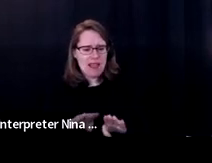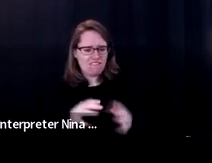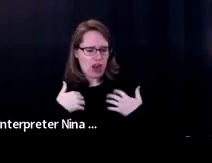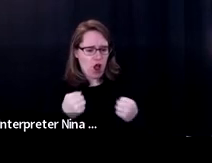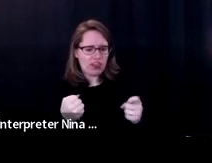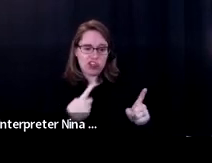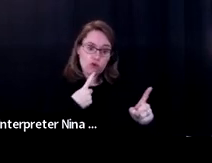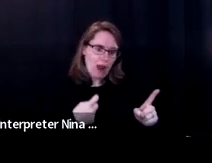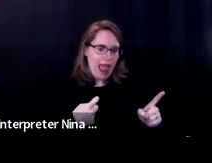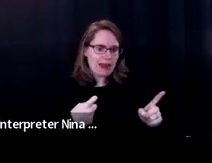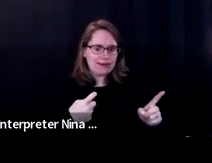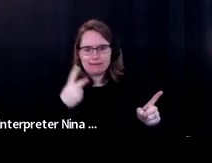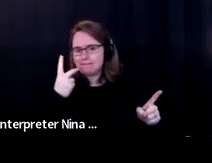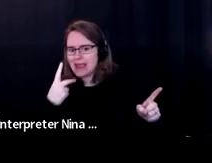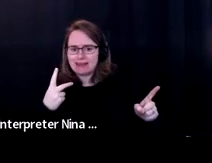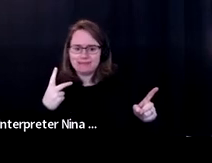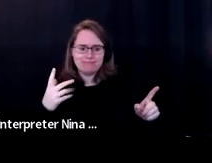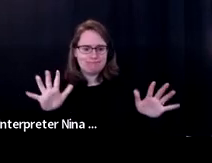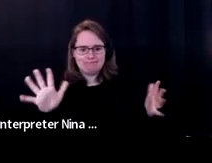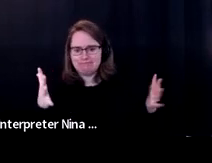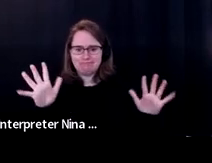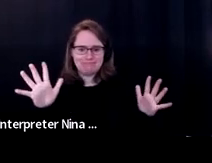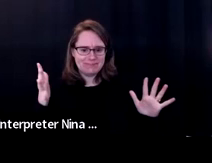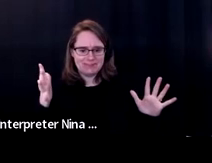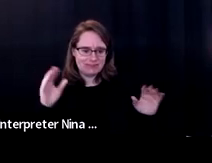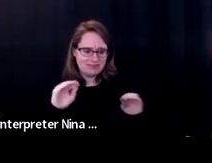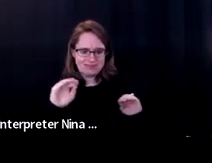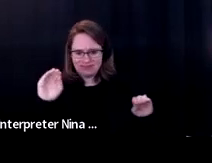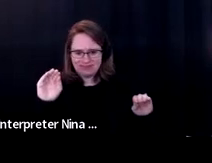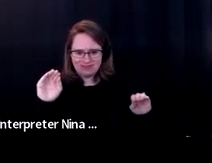and pink, and maybe just sort of like how those groupings